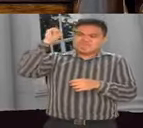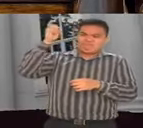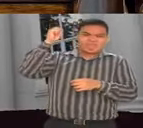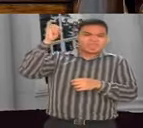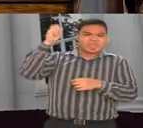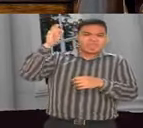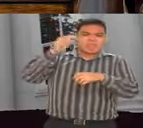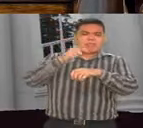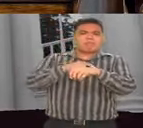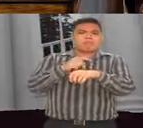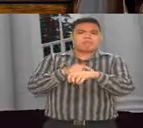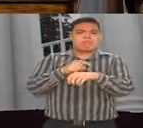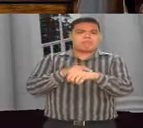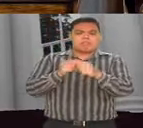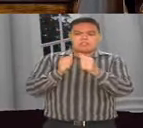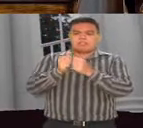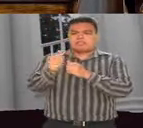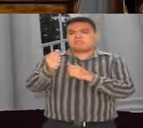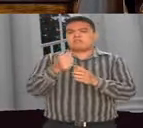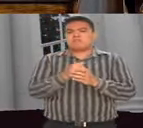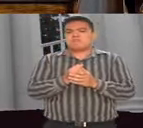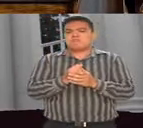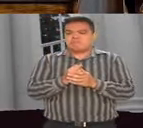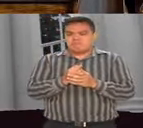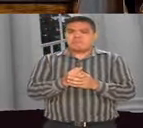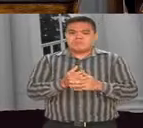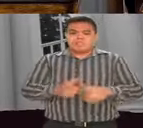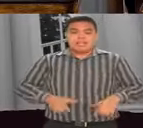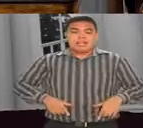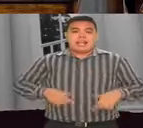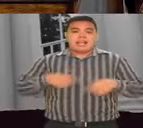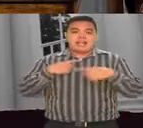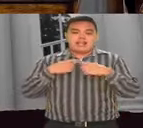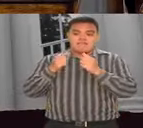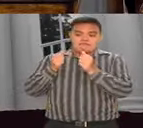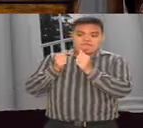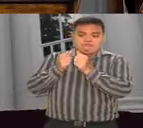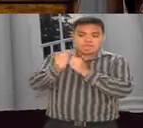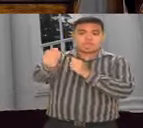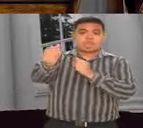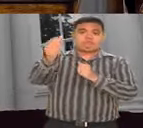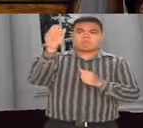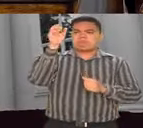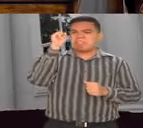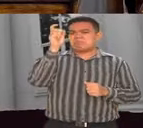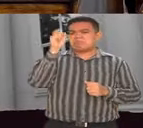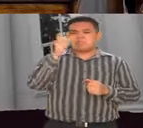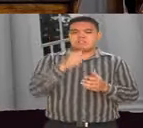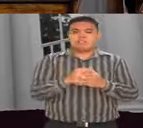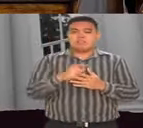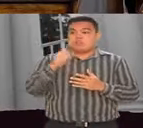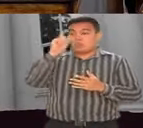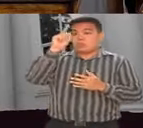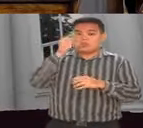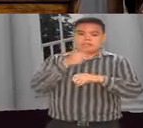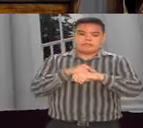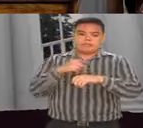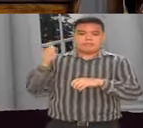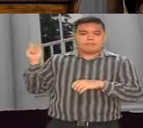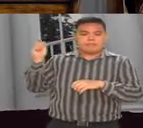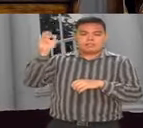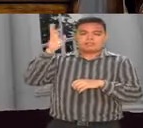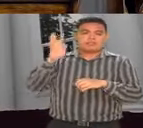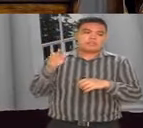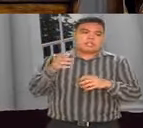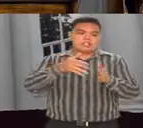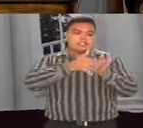Paspasa sad sa panahon, oy. Really, life really goes by fast. And one time, I asked my father,